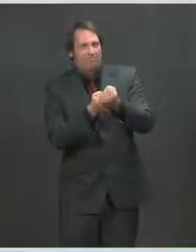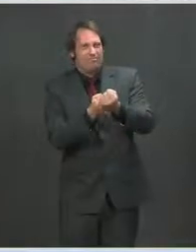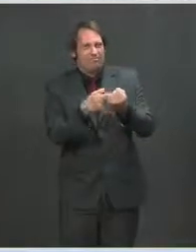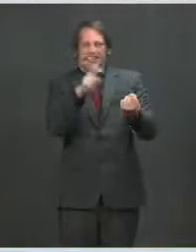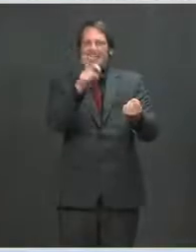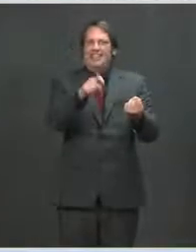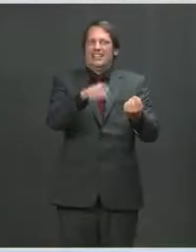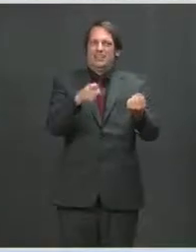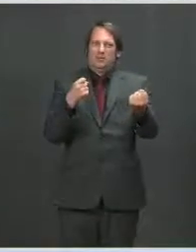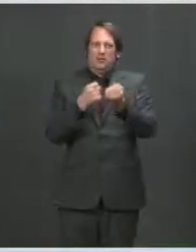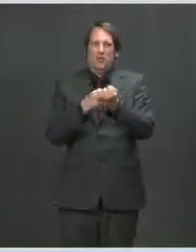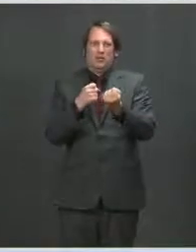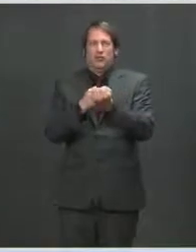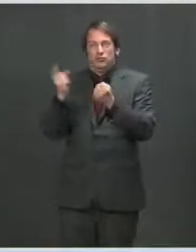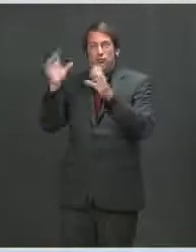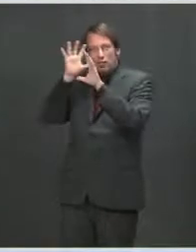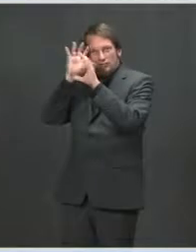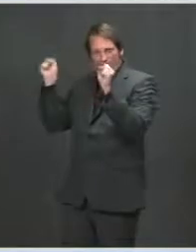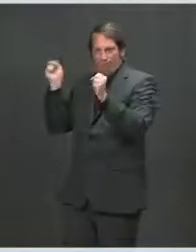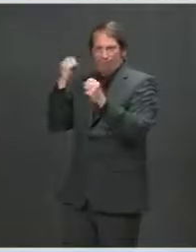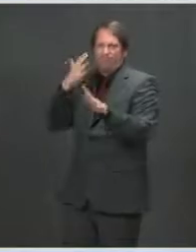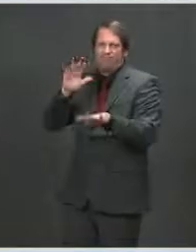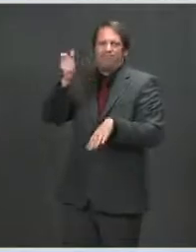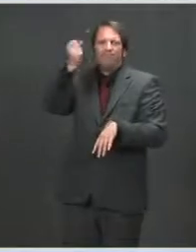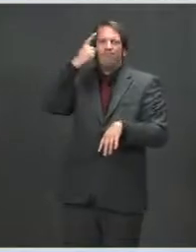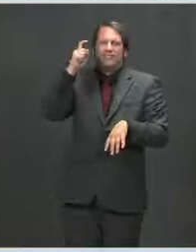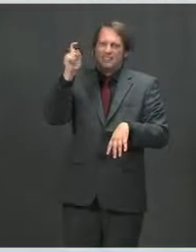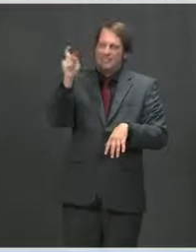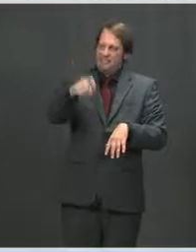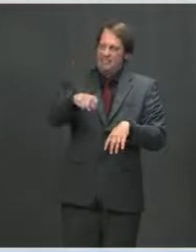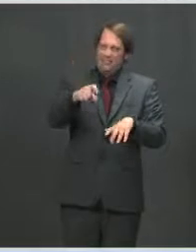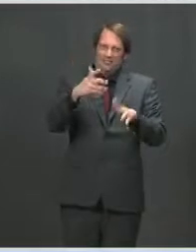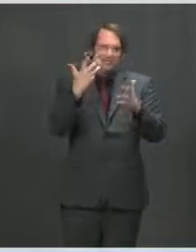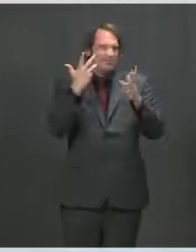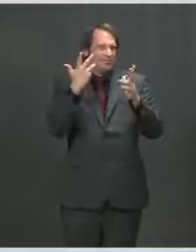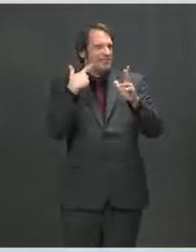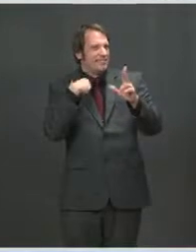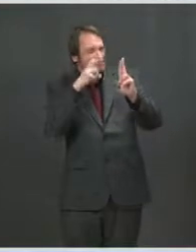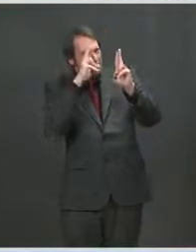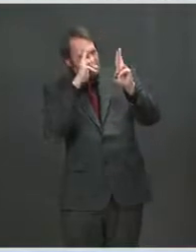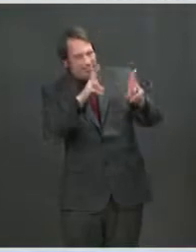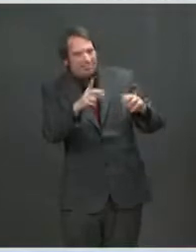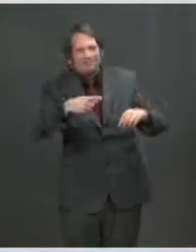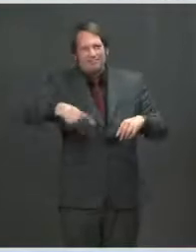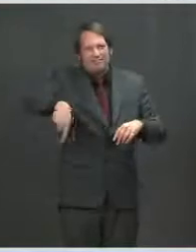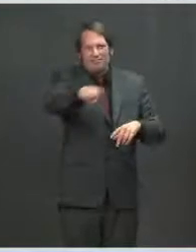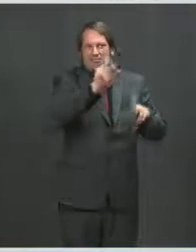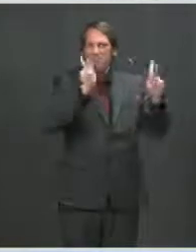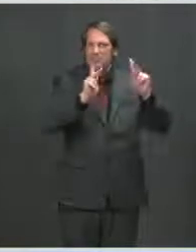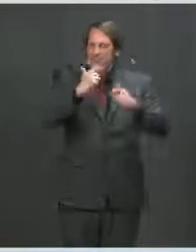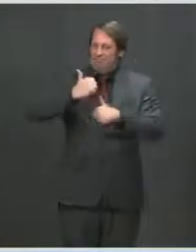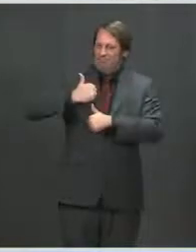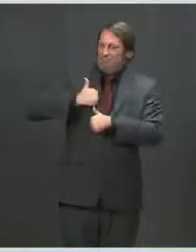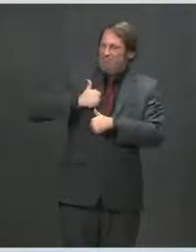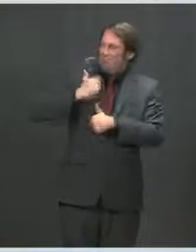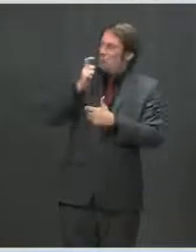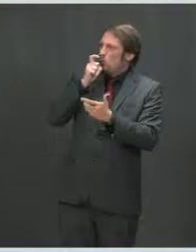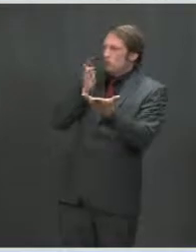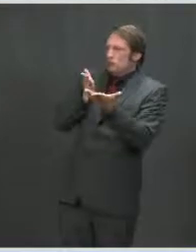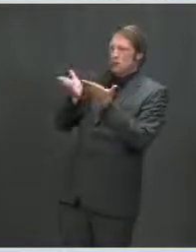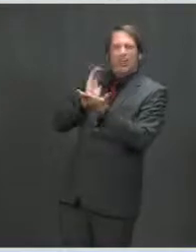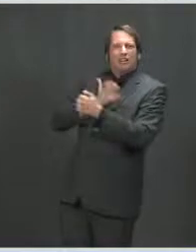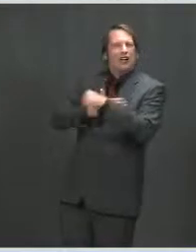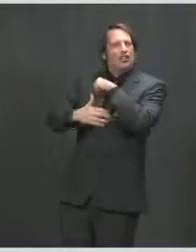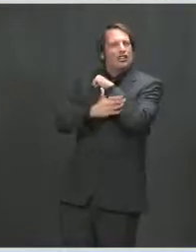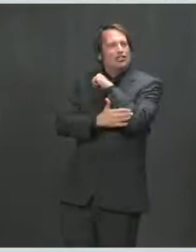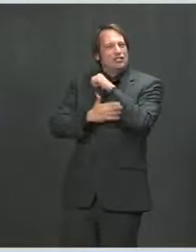understands that there is no greater honor than serving those who serve our country, everyone who serves. He's going